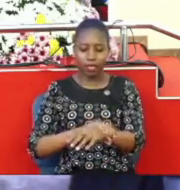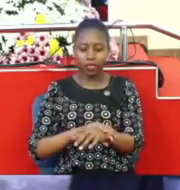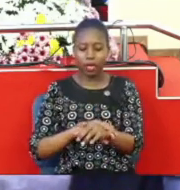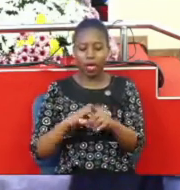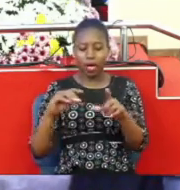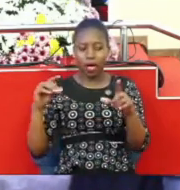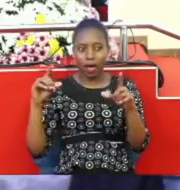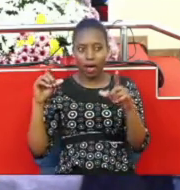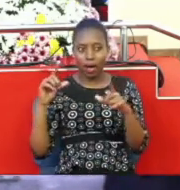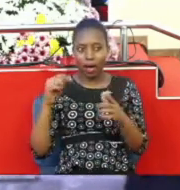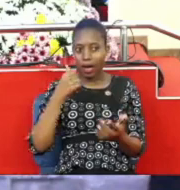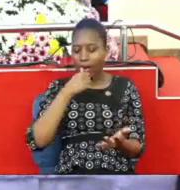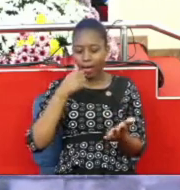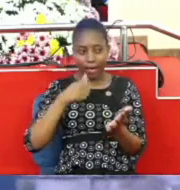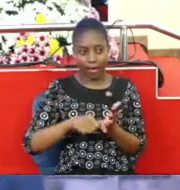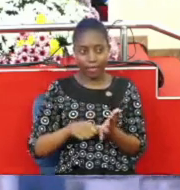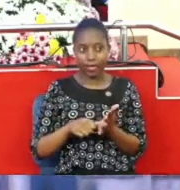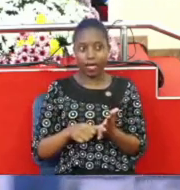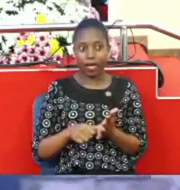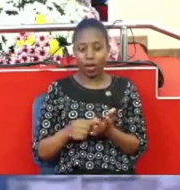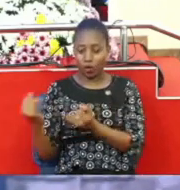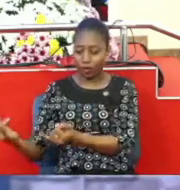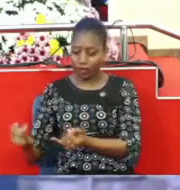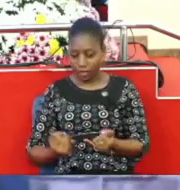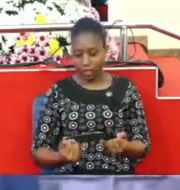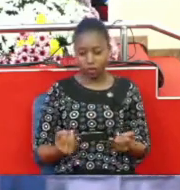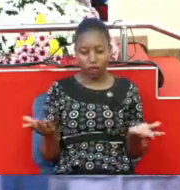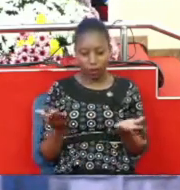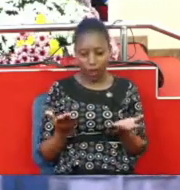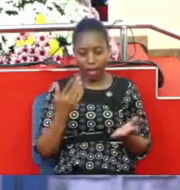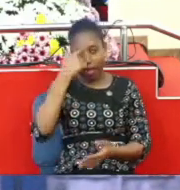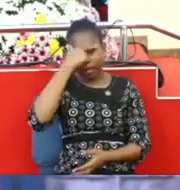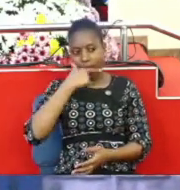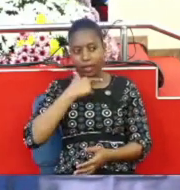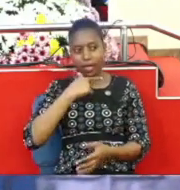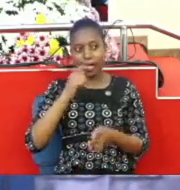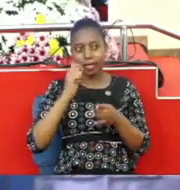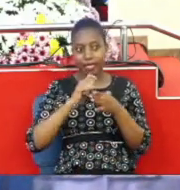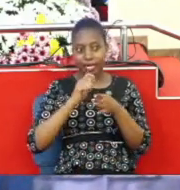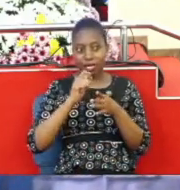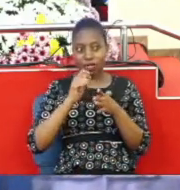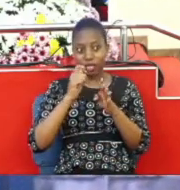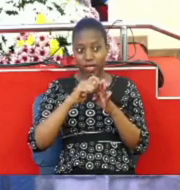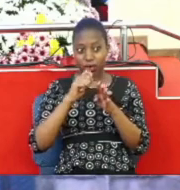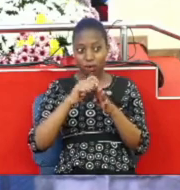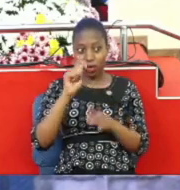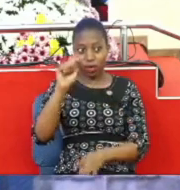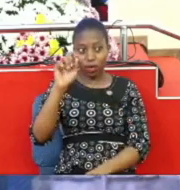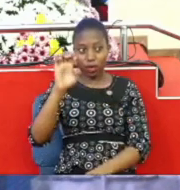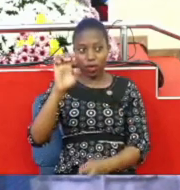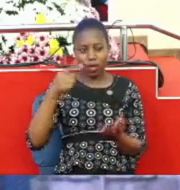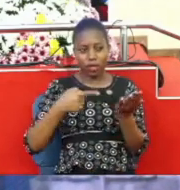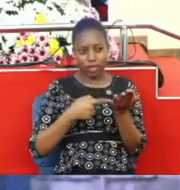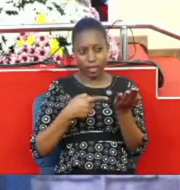ya mwaliko. To Thika Technical. Niende shule taasisi ya kiufundi. He had it on Friday. Alikuwa nayo. He did not look for me